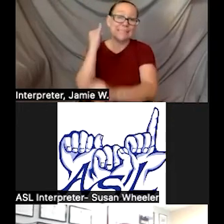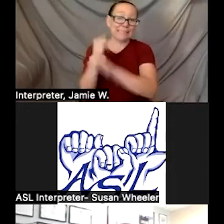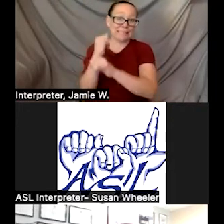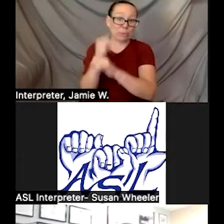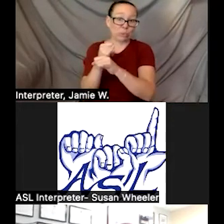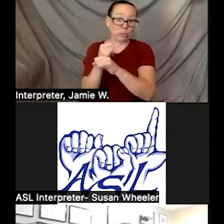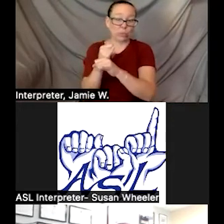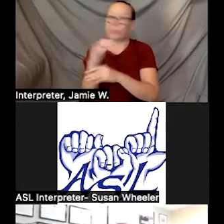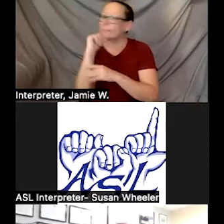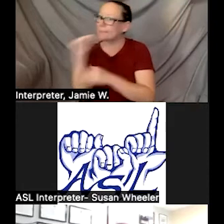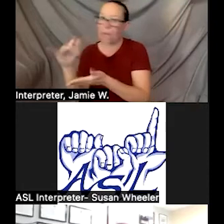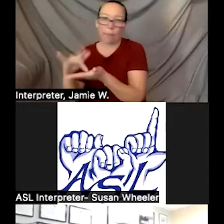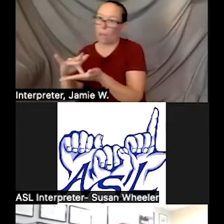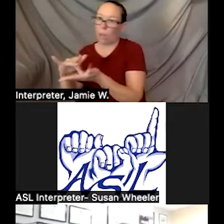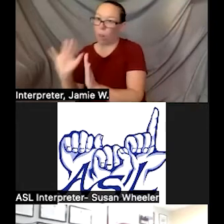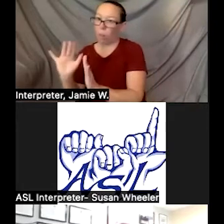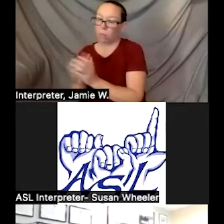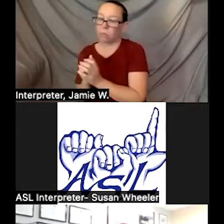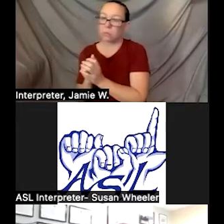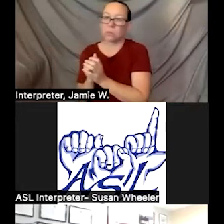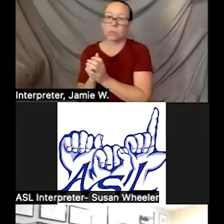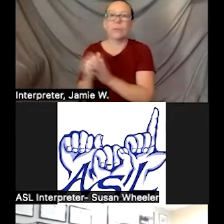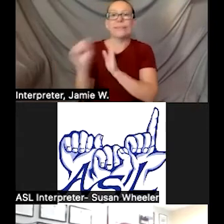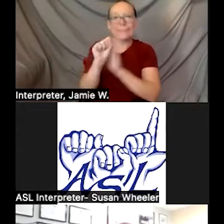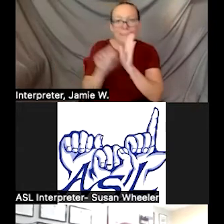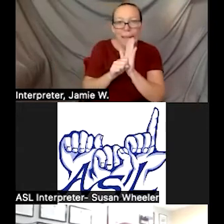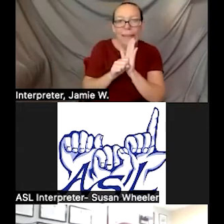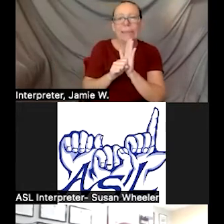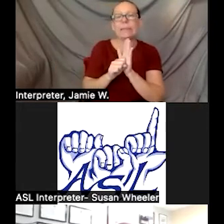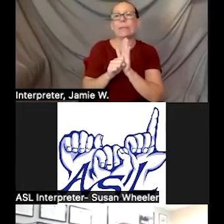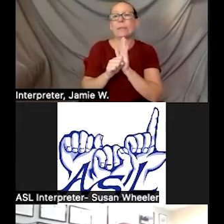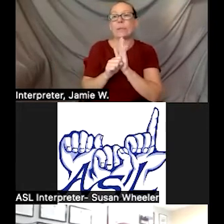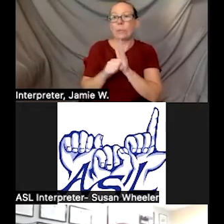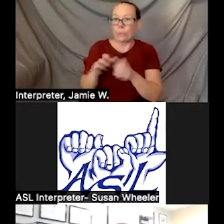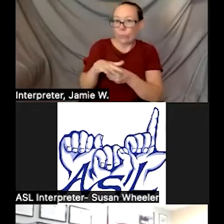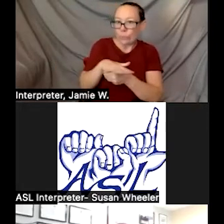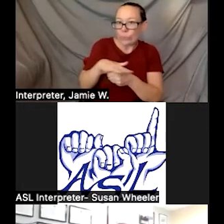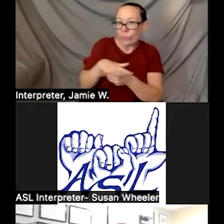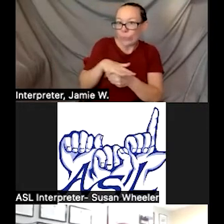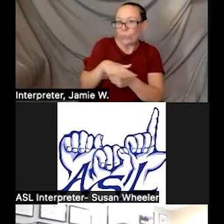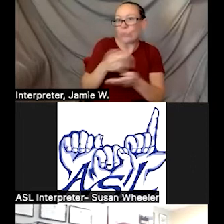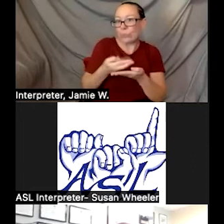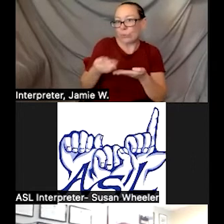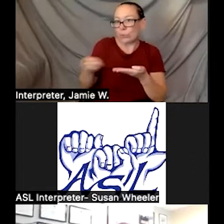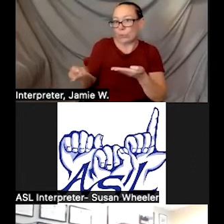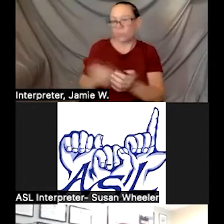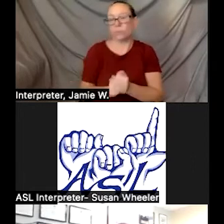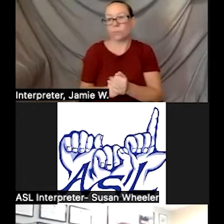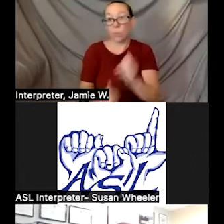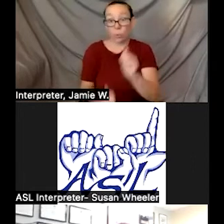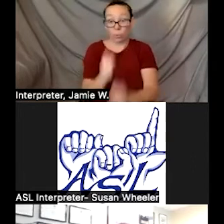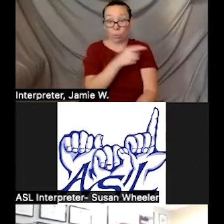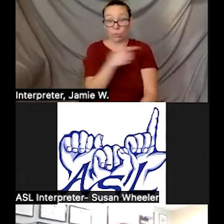Institutionalized non-medical state and local resources. Like I said, most of your, hopefully